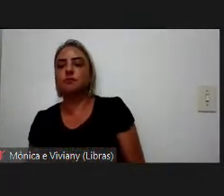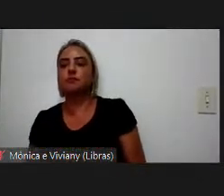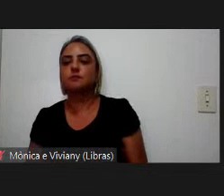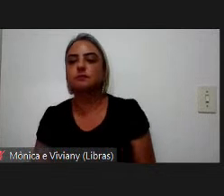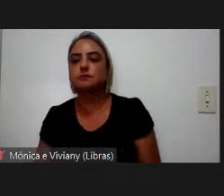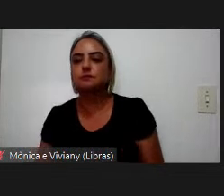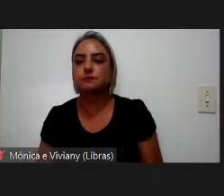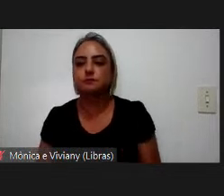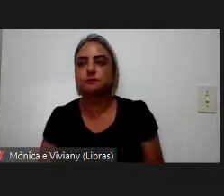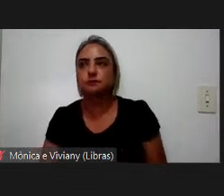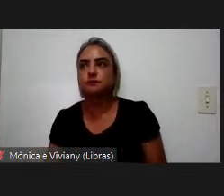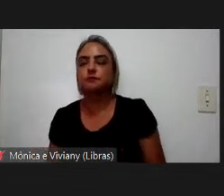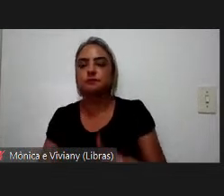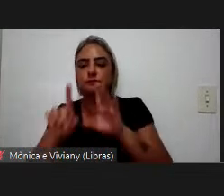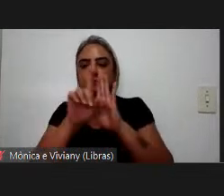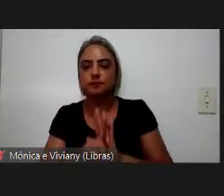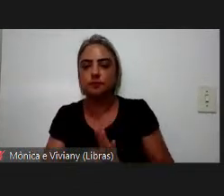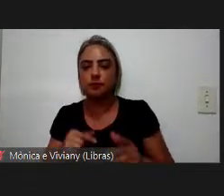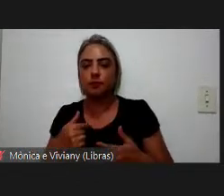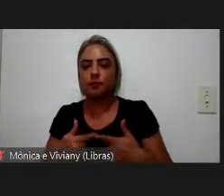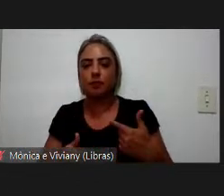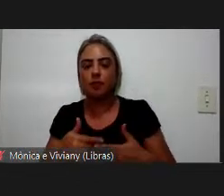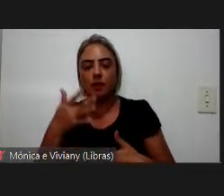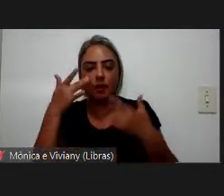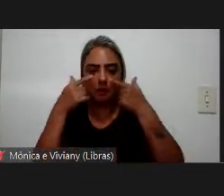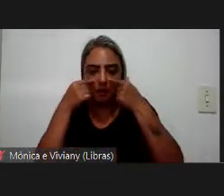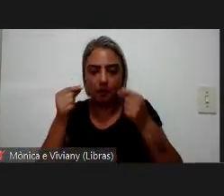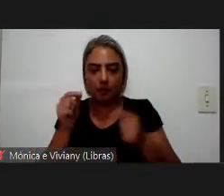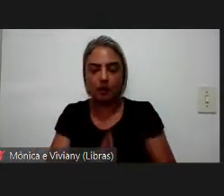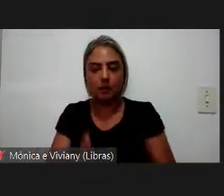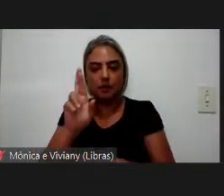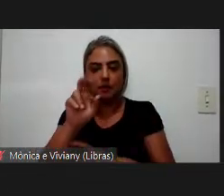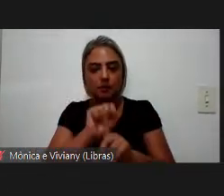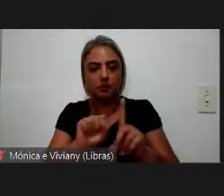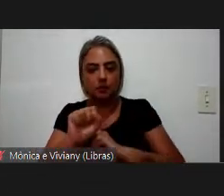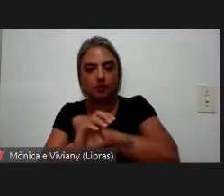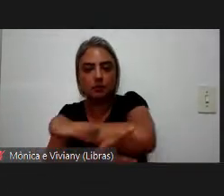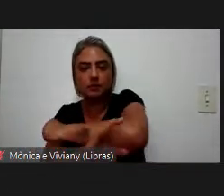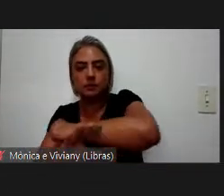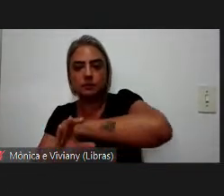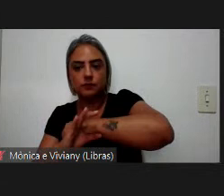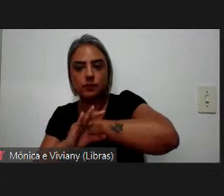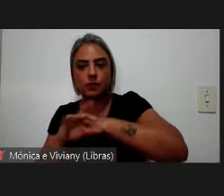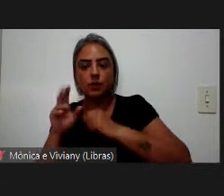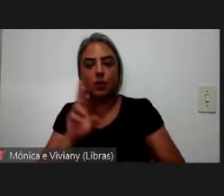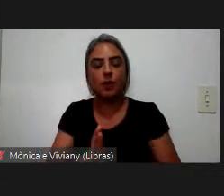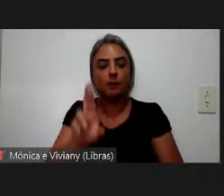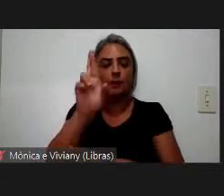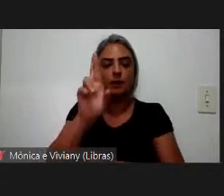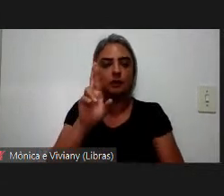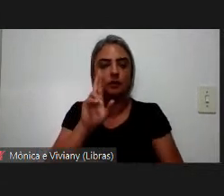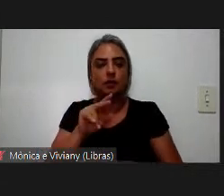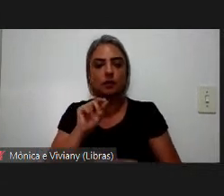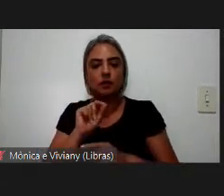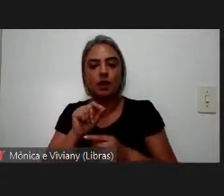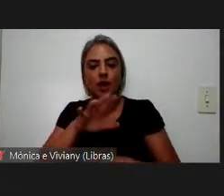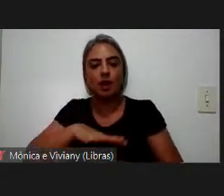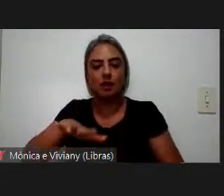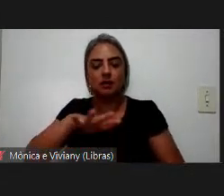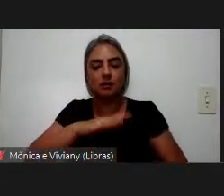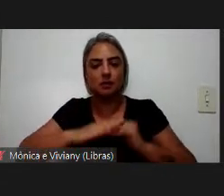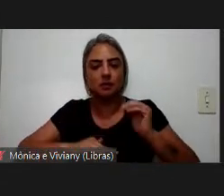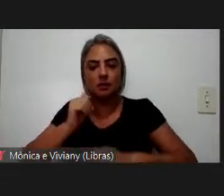management in the primary care and nutrition, representatives of the civil